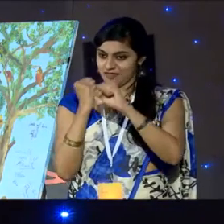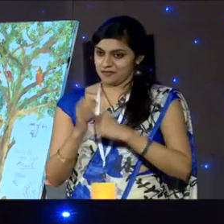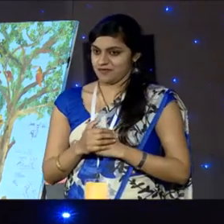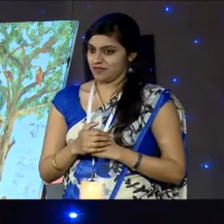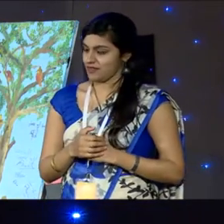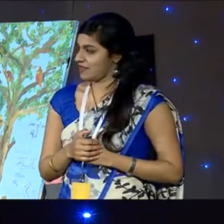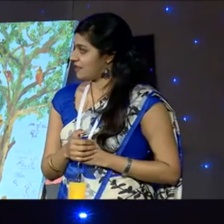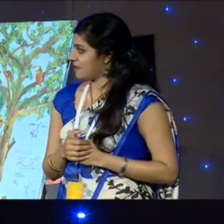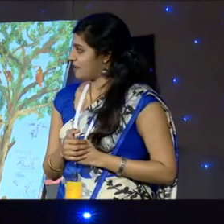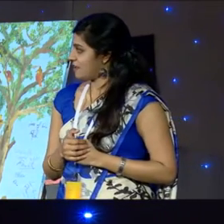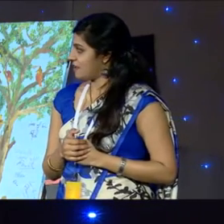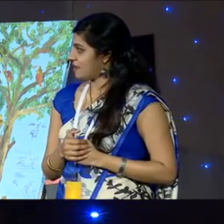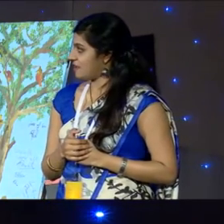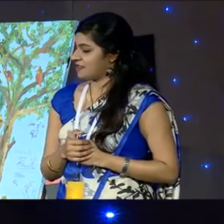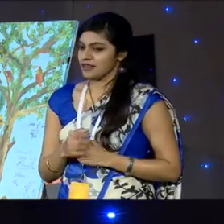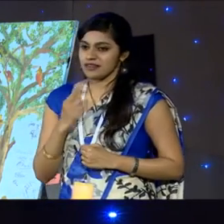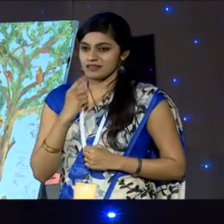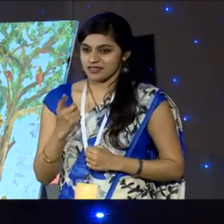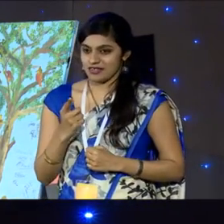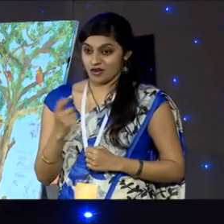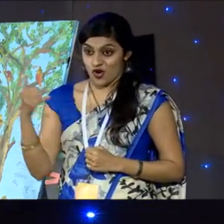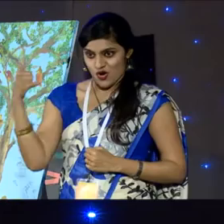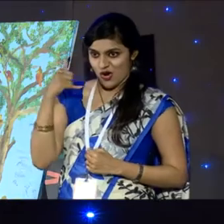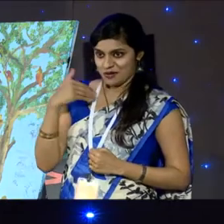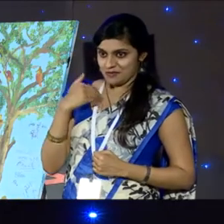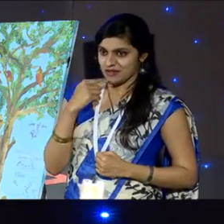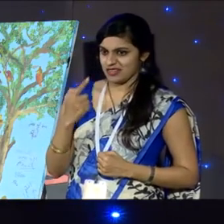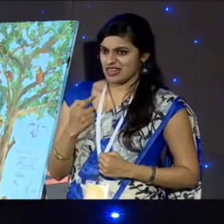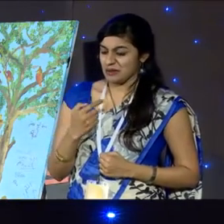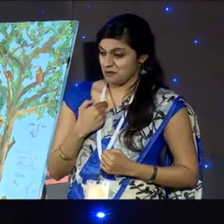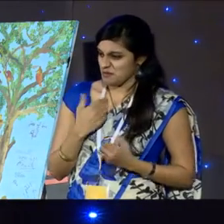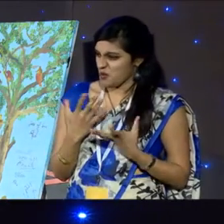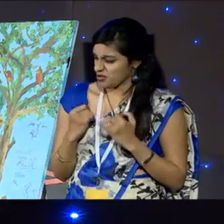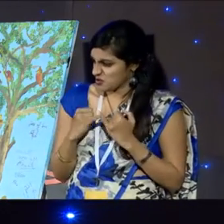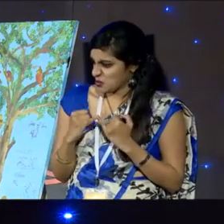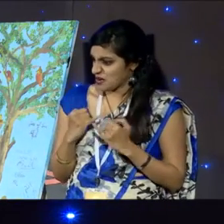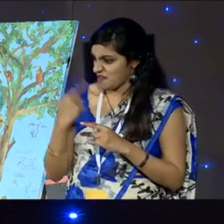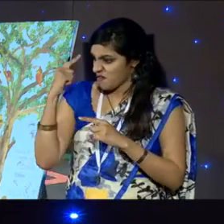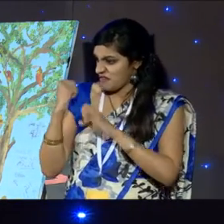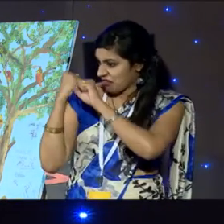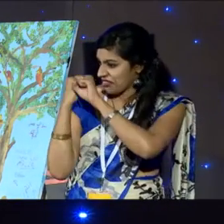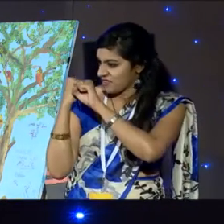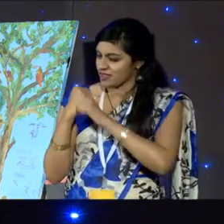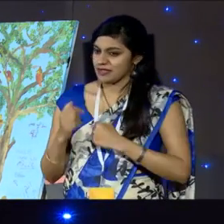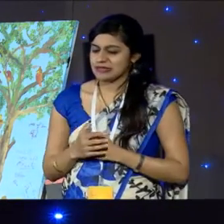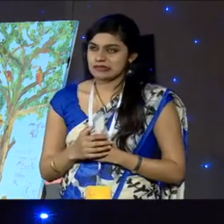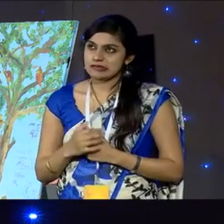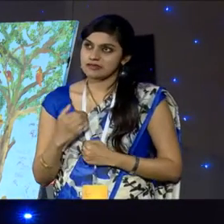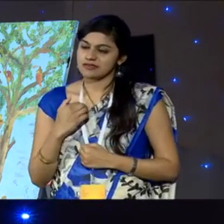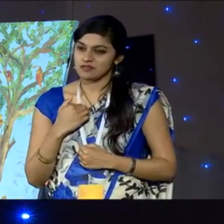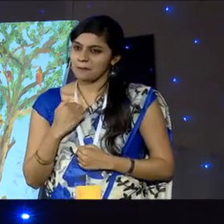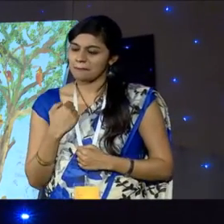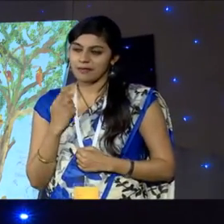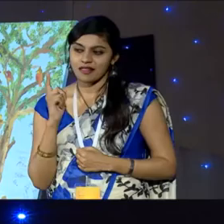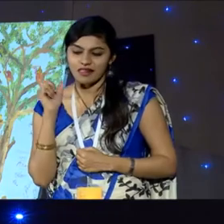says, "You know, send me somebody. I want a bite. Send me somebody as solid as a coconut tree." And I go there, and this guy is